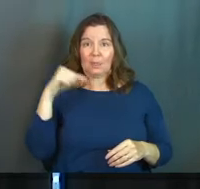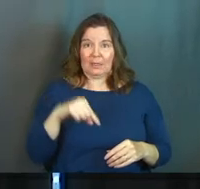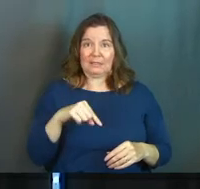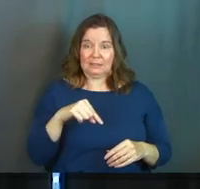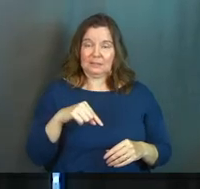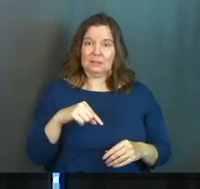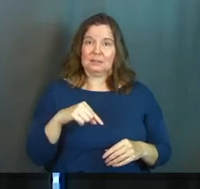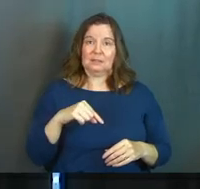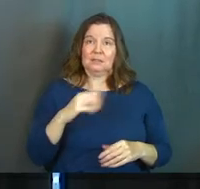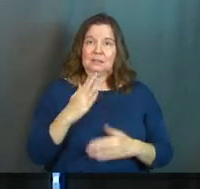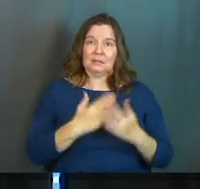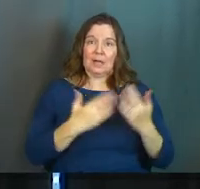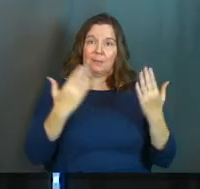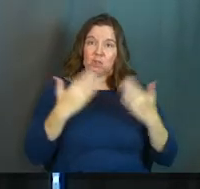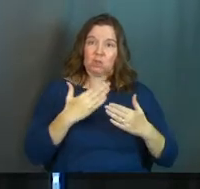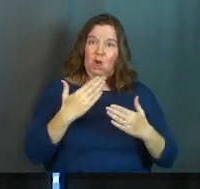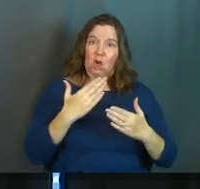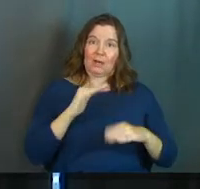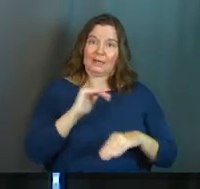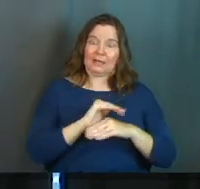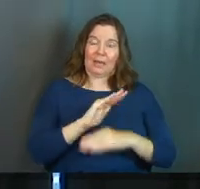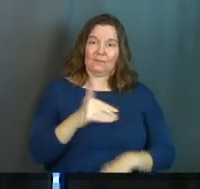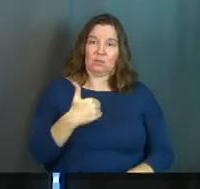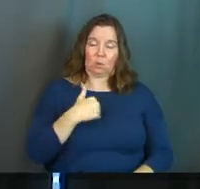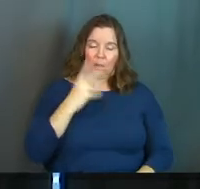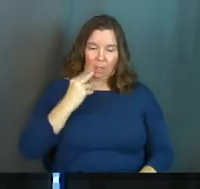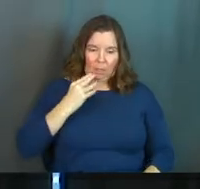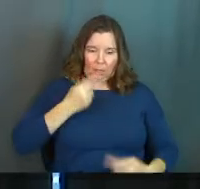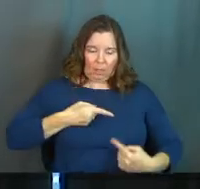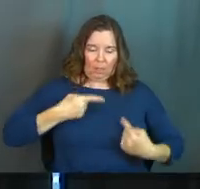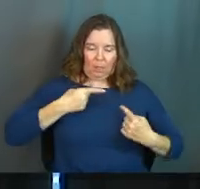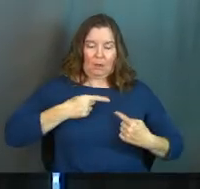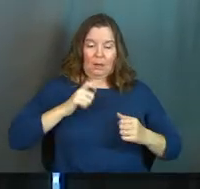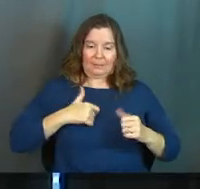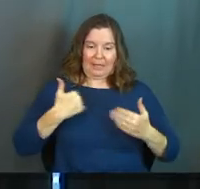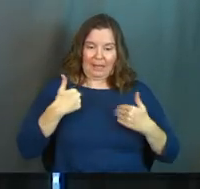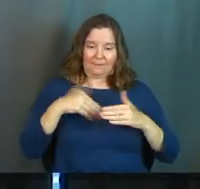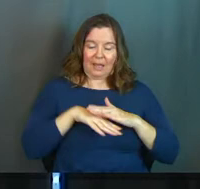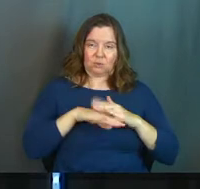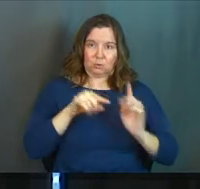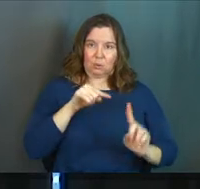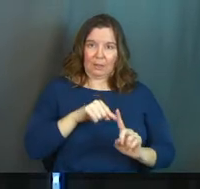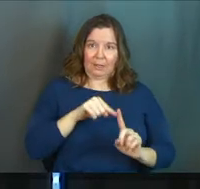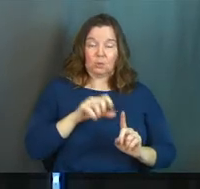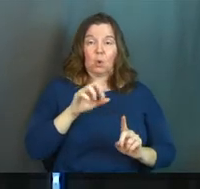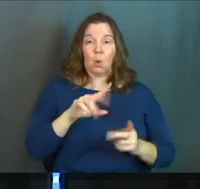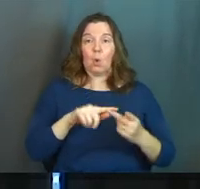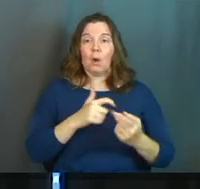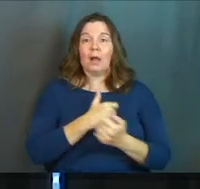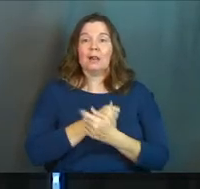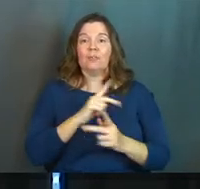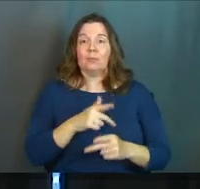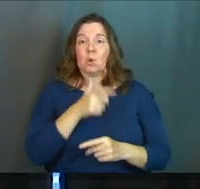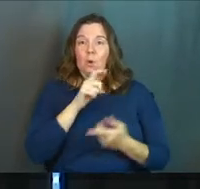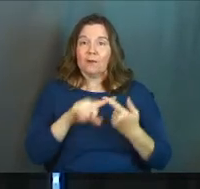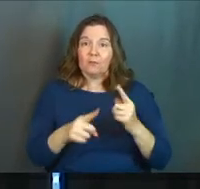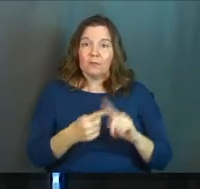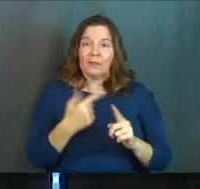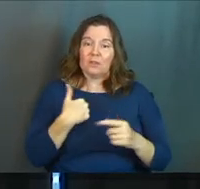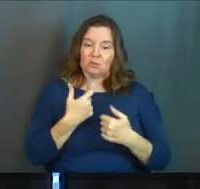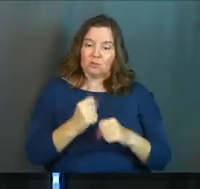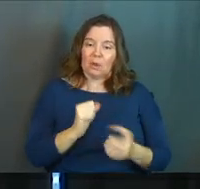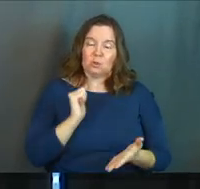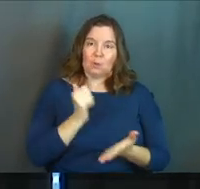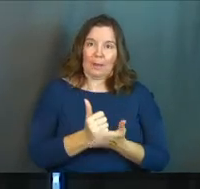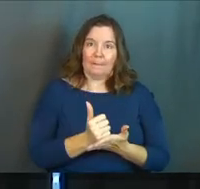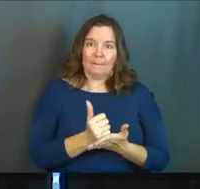this. Some dark night of the soul that you have, you're going to need to be able to have access to this, or a loved one or a friend that you're